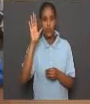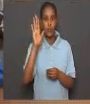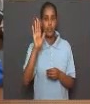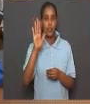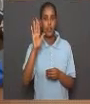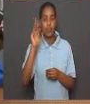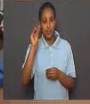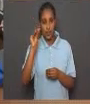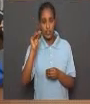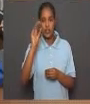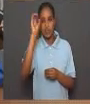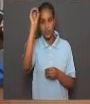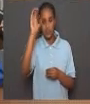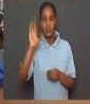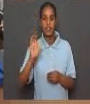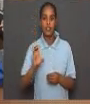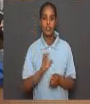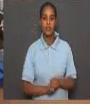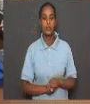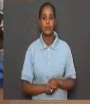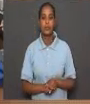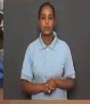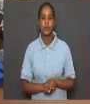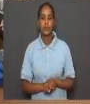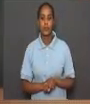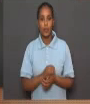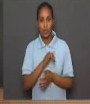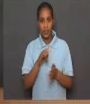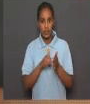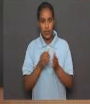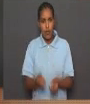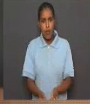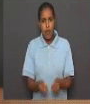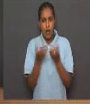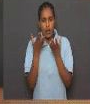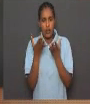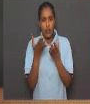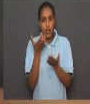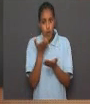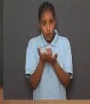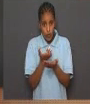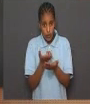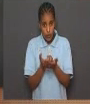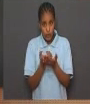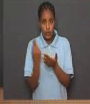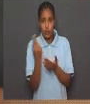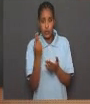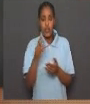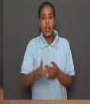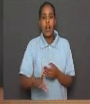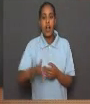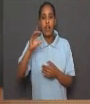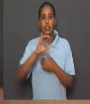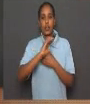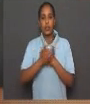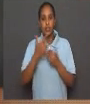450 degrees Celsius. It is much more economical to use higher temperatures